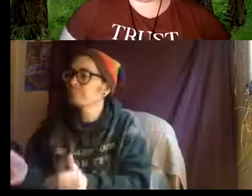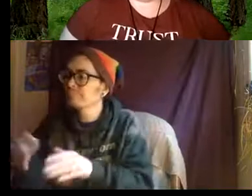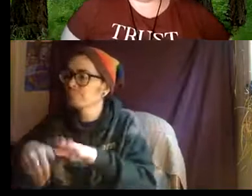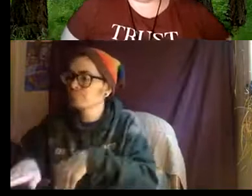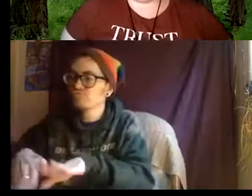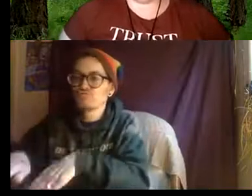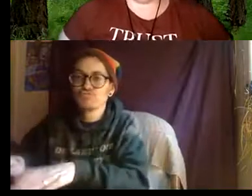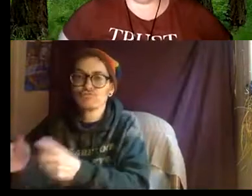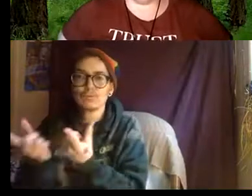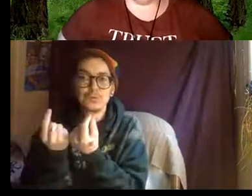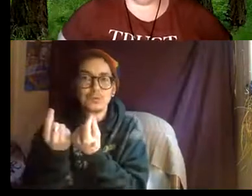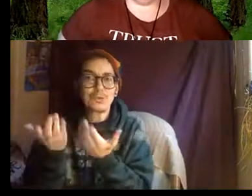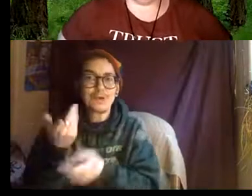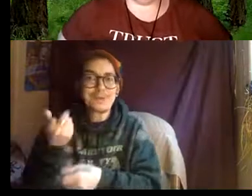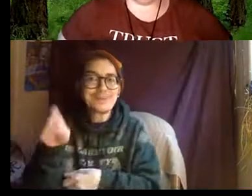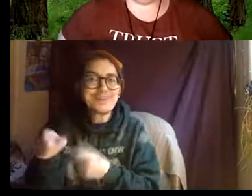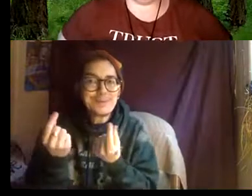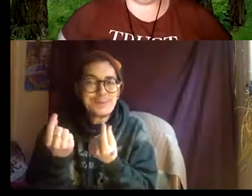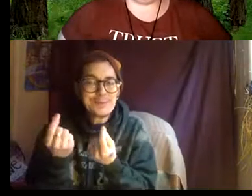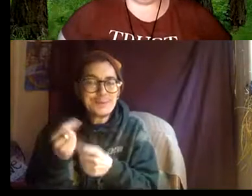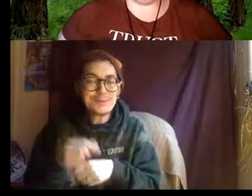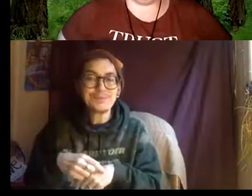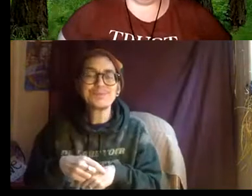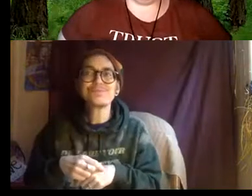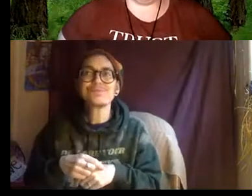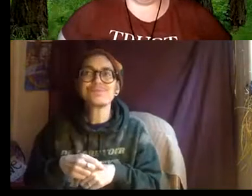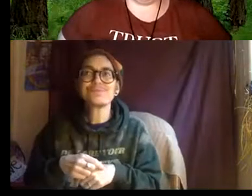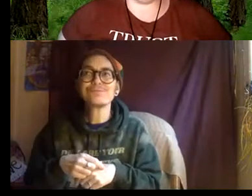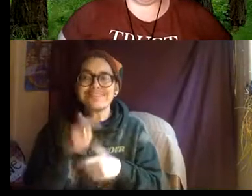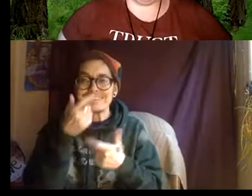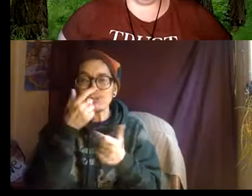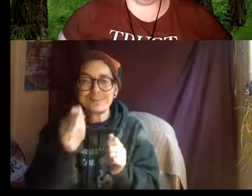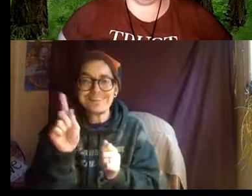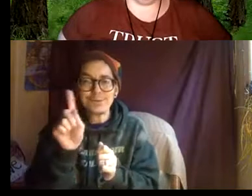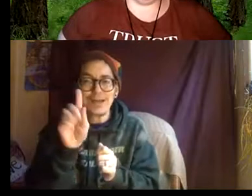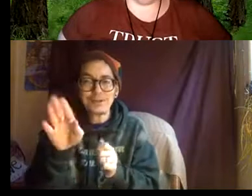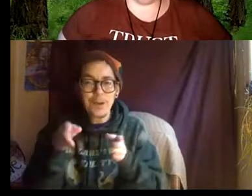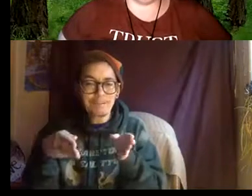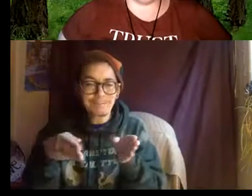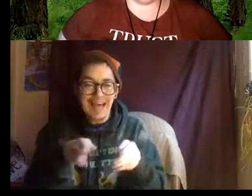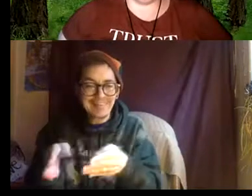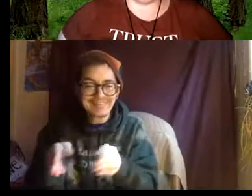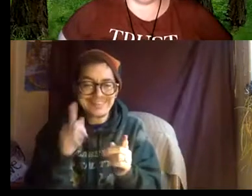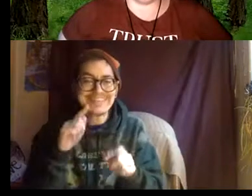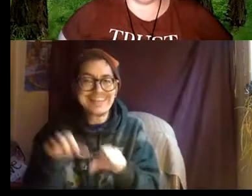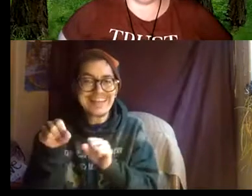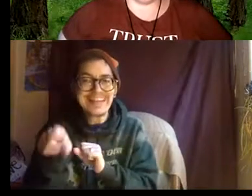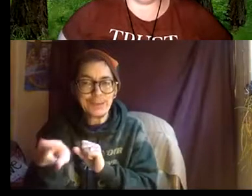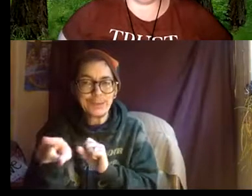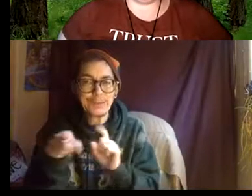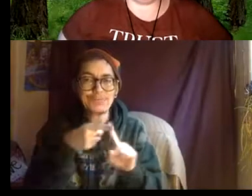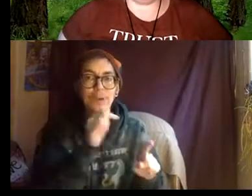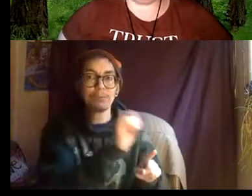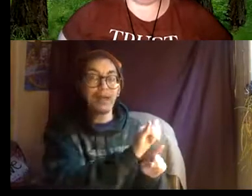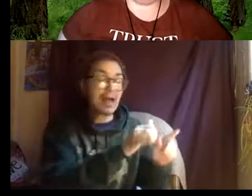that. That clears up space and energy for you to continue on your own work, your own studies, and your children. It's